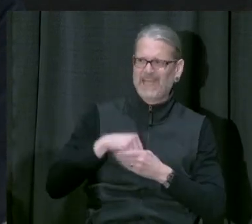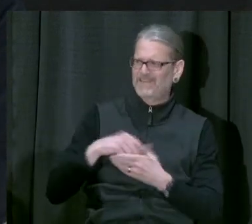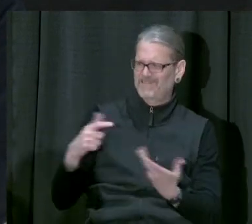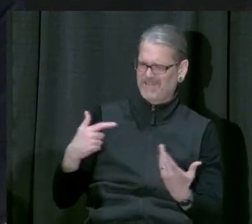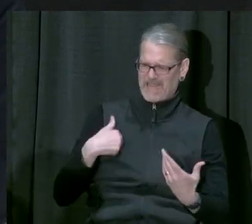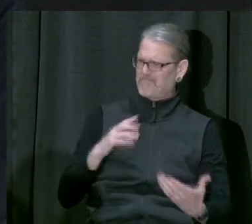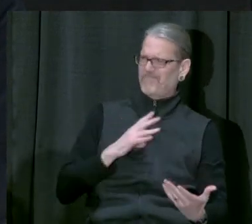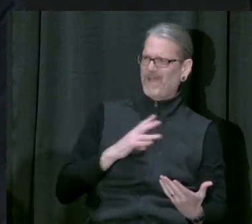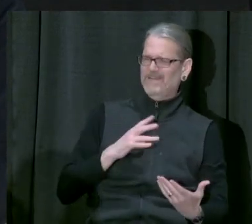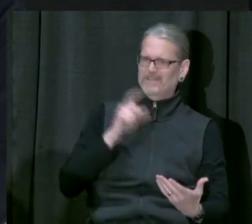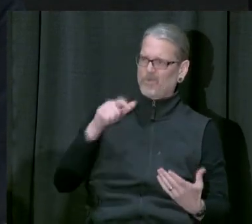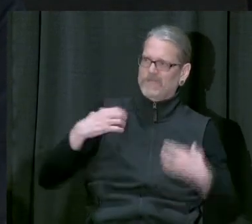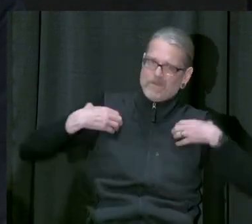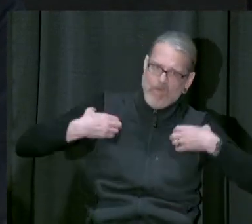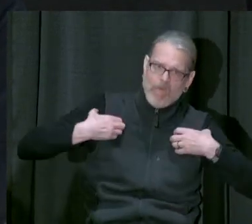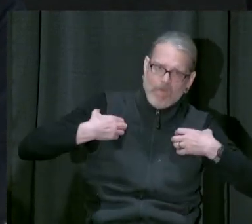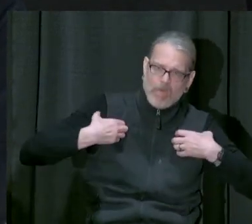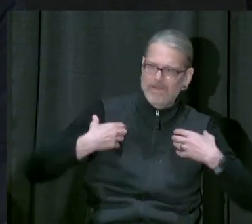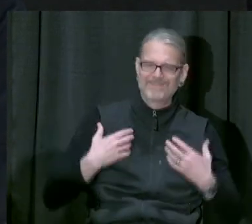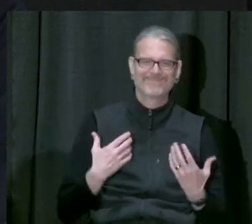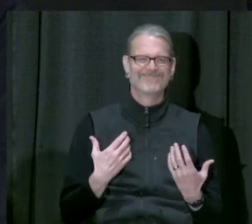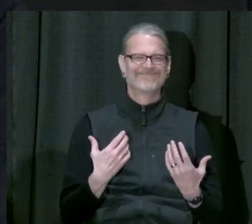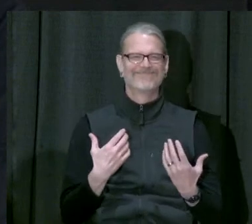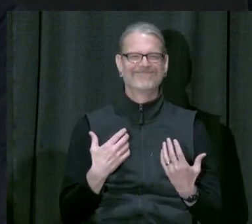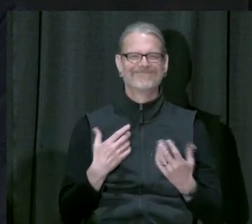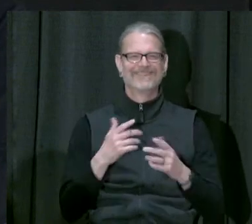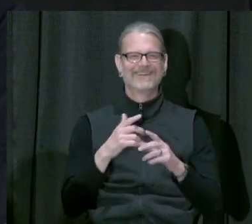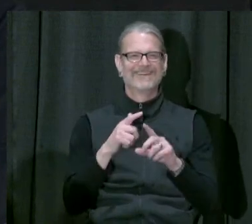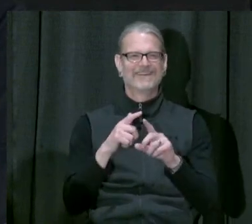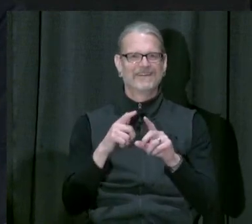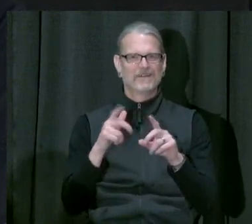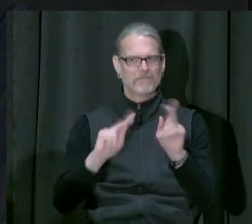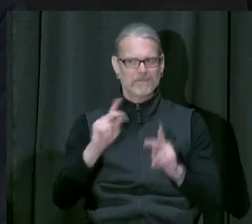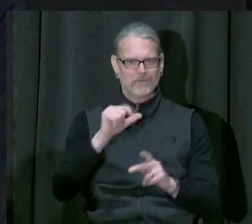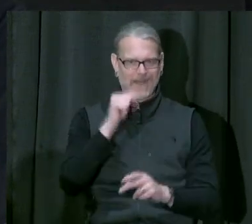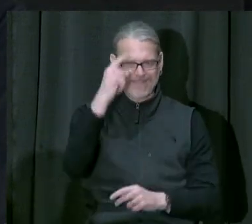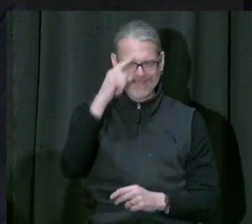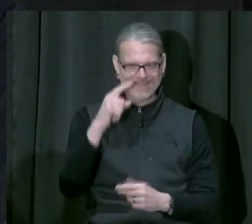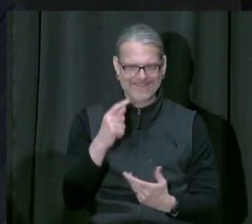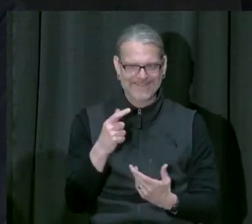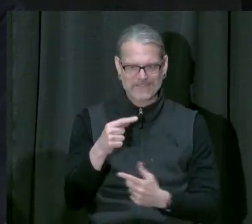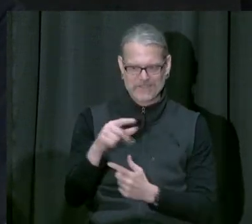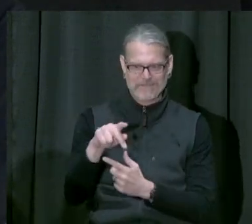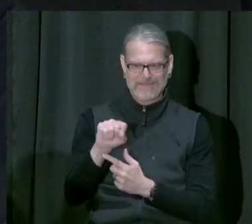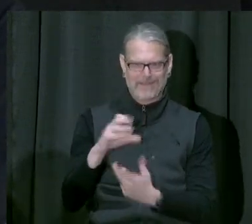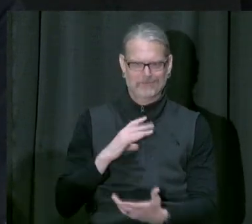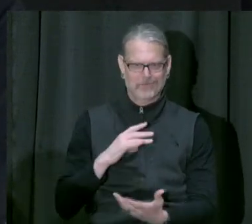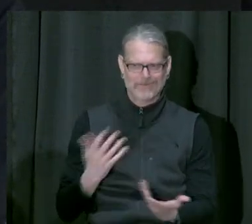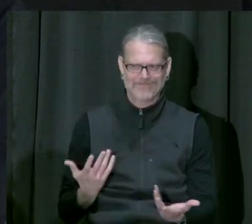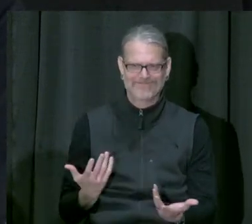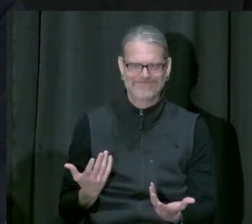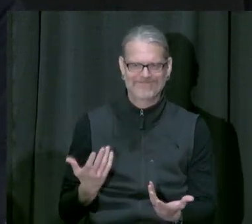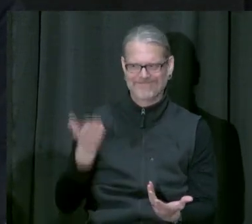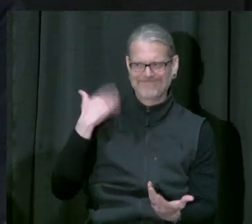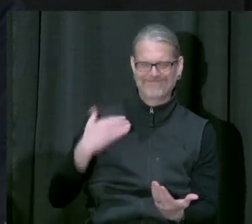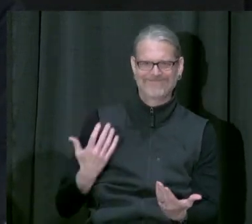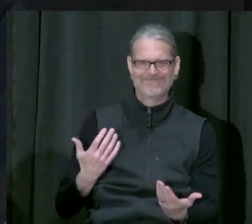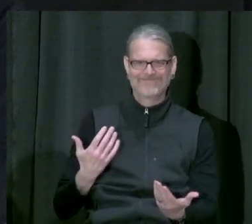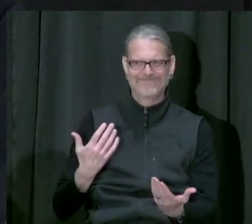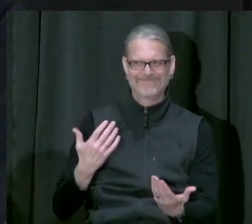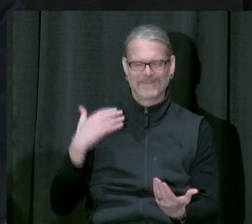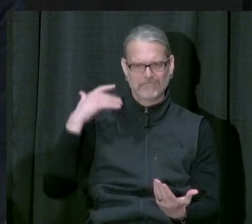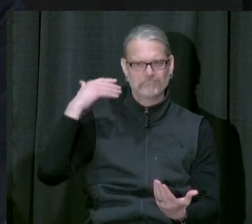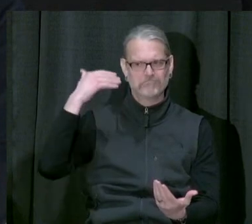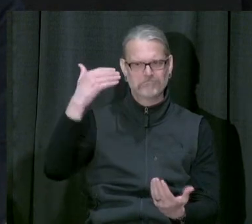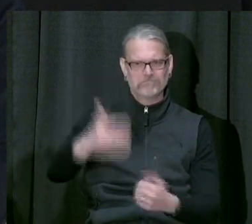around fine as it is. Blind or sighted people, nobody thought GPS was really a thing. And it took a while